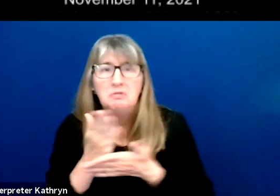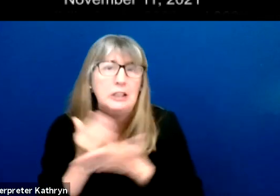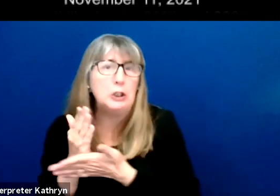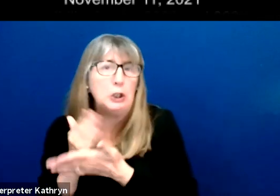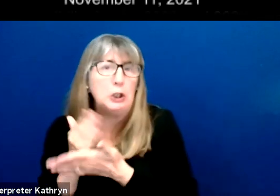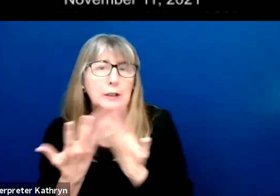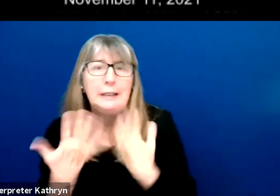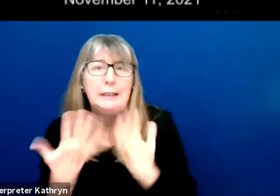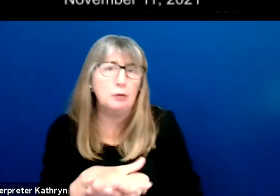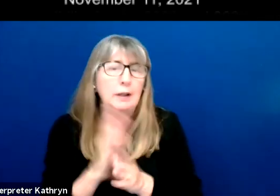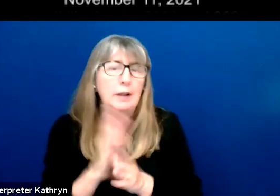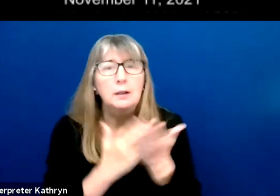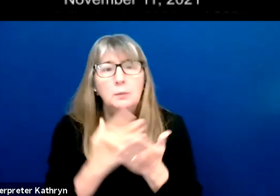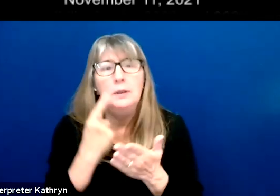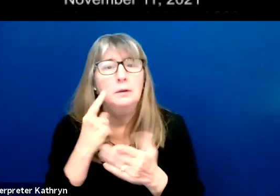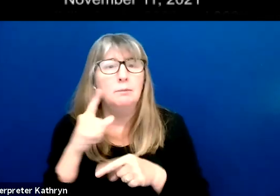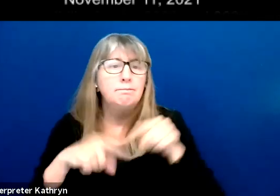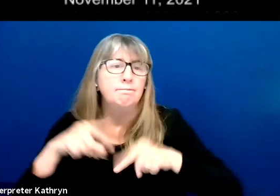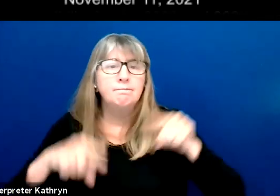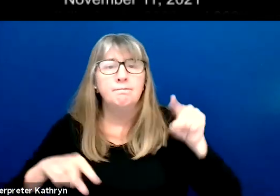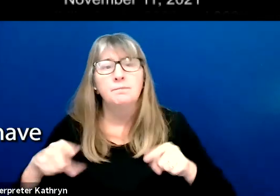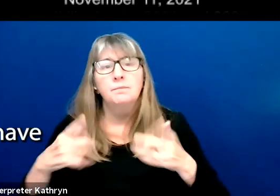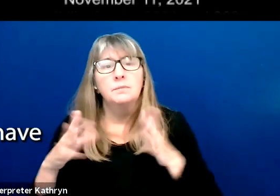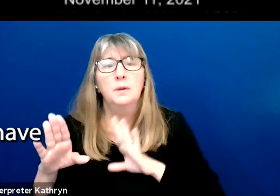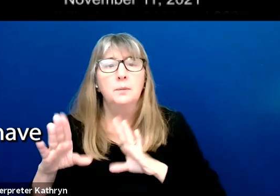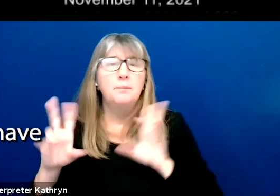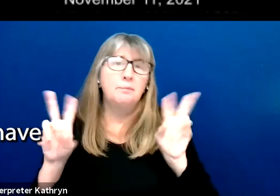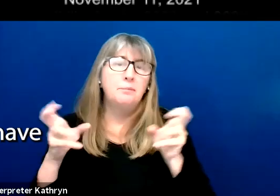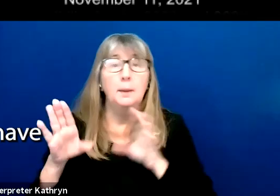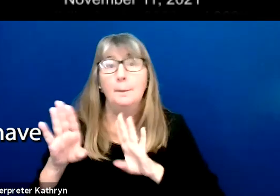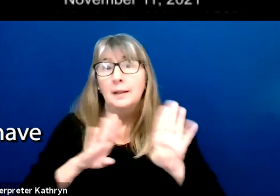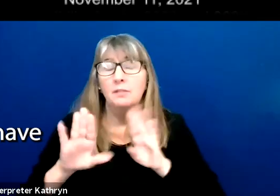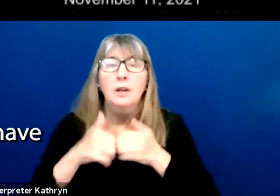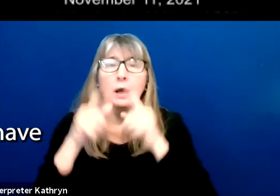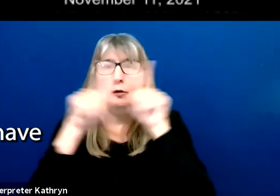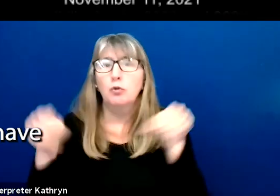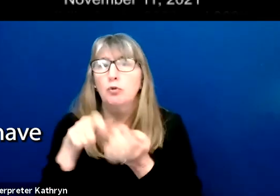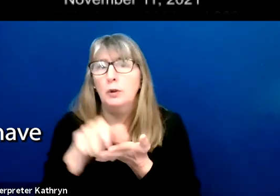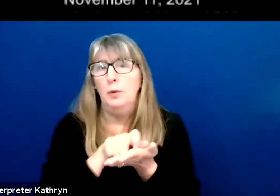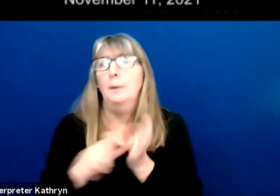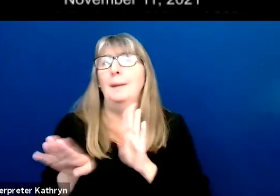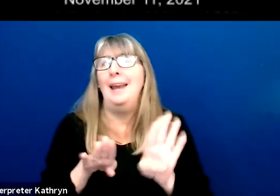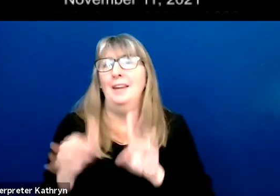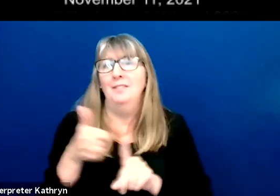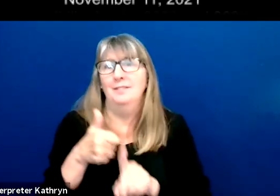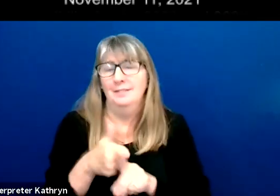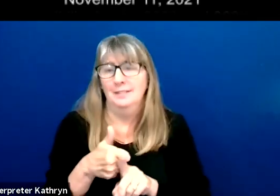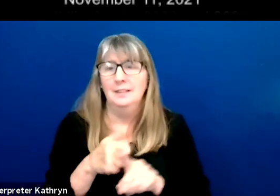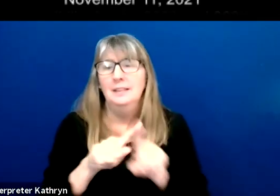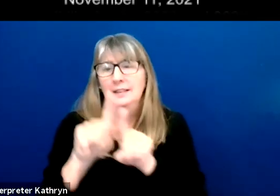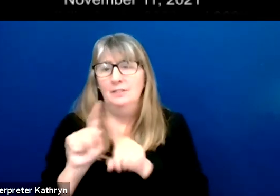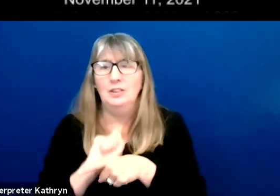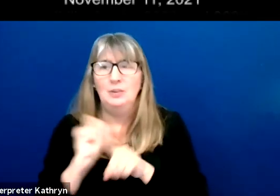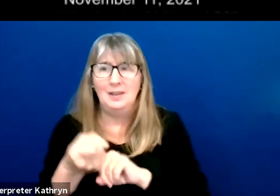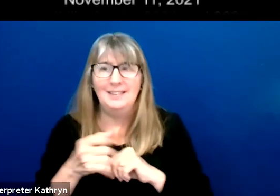how what we've now called behavior, how the screen reader would behave under certain circumstances,